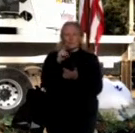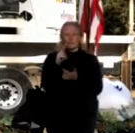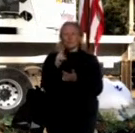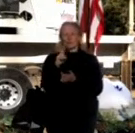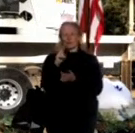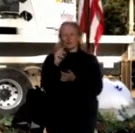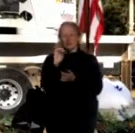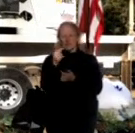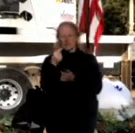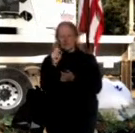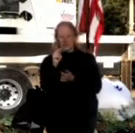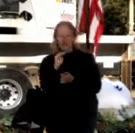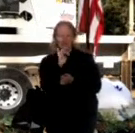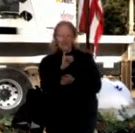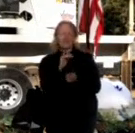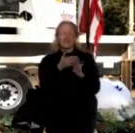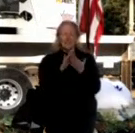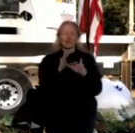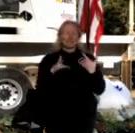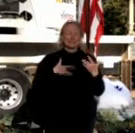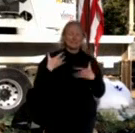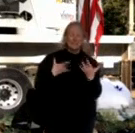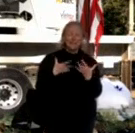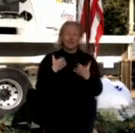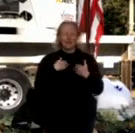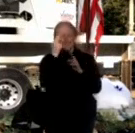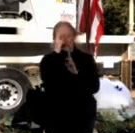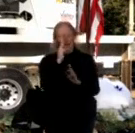excited the town of Burlington is to have this honor.